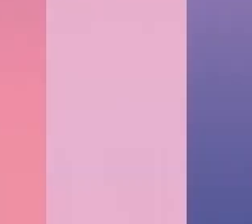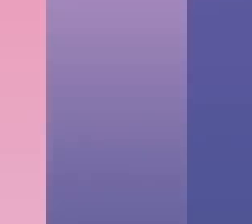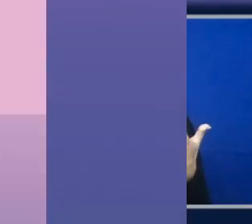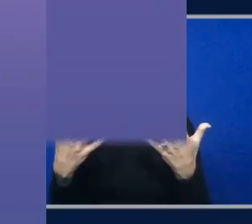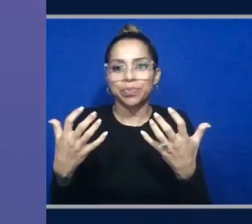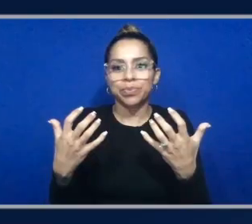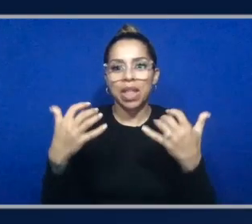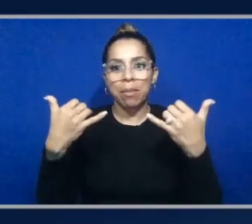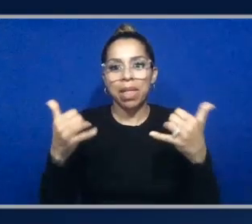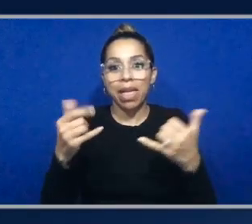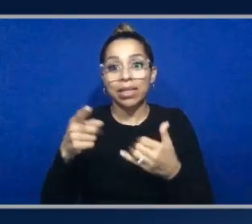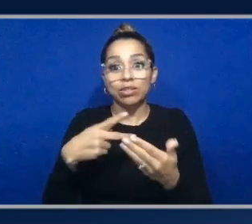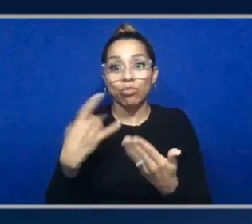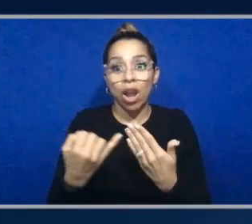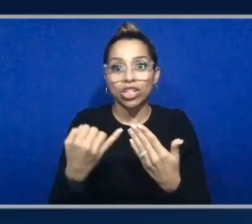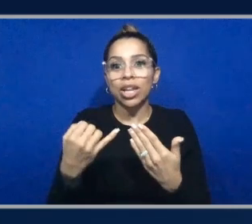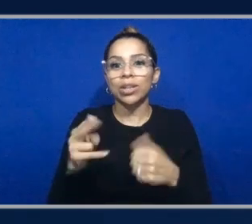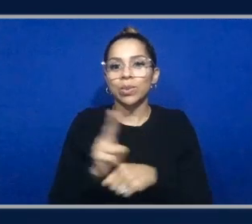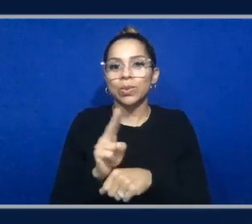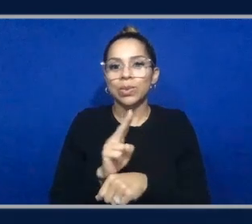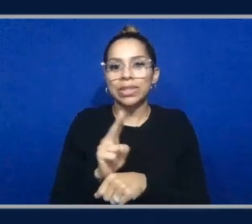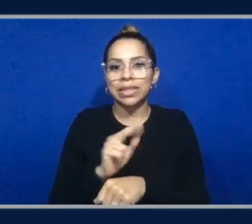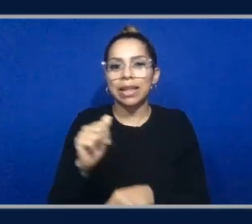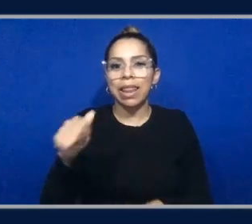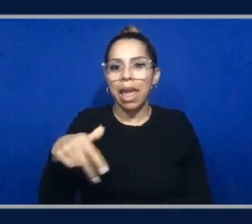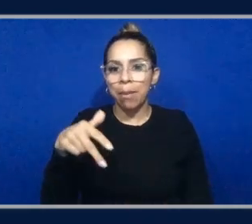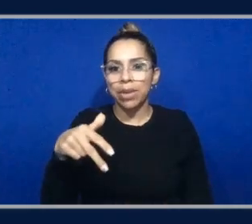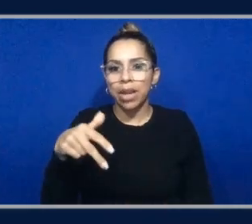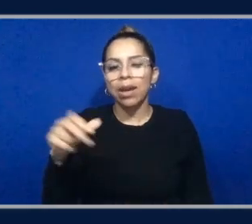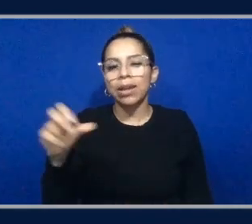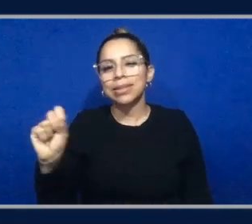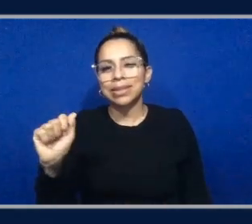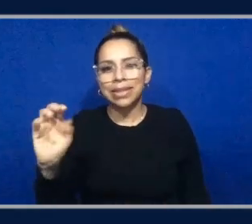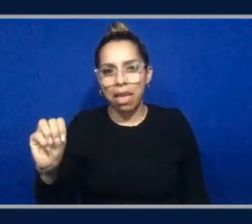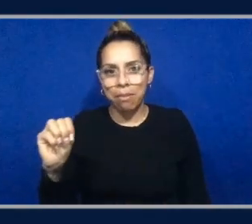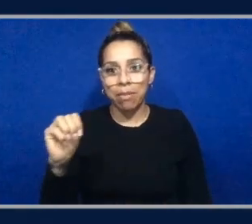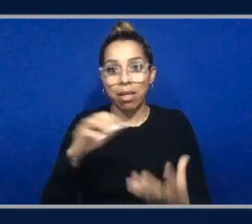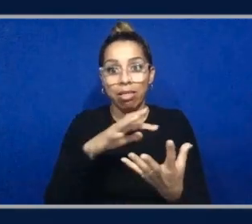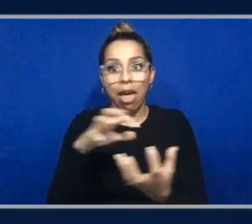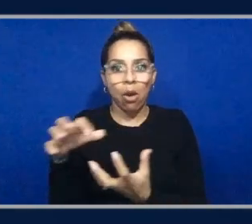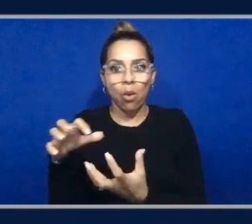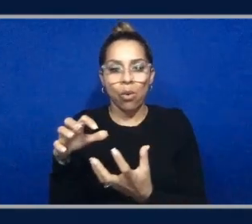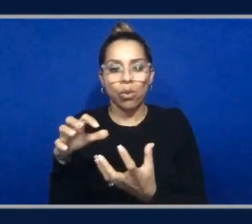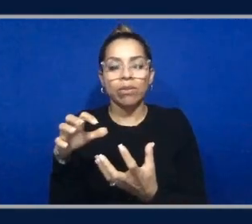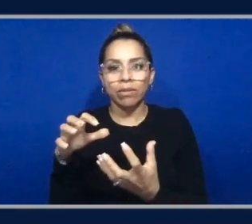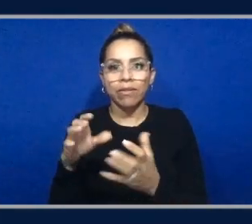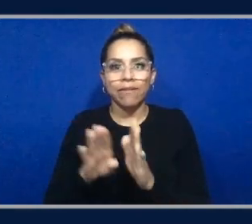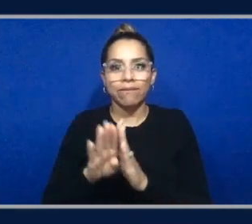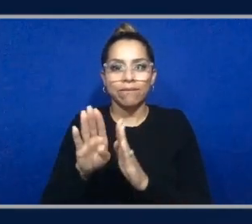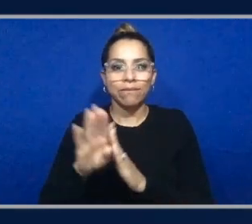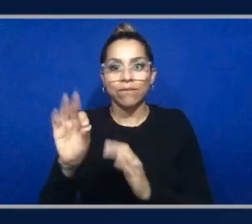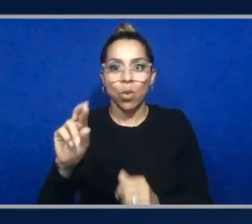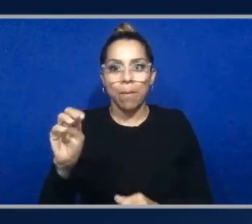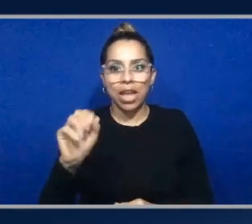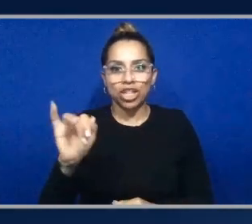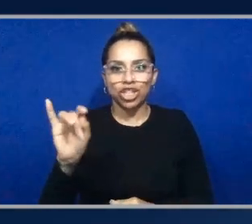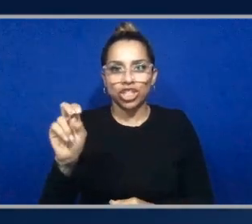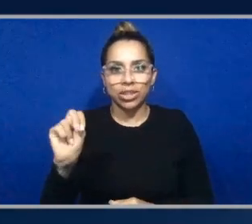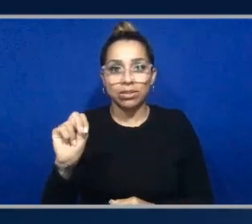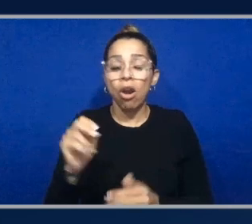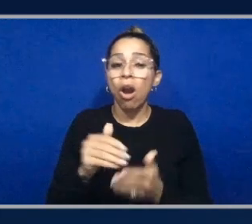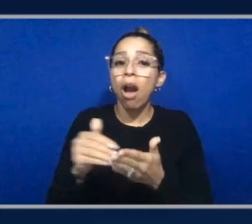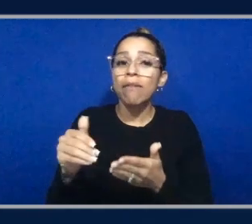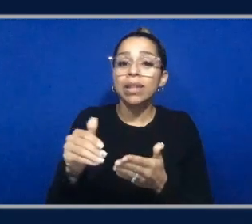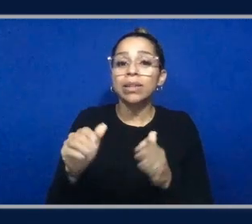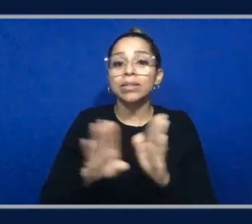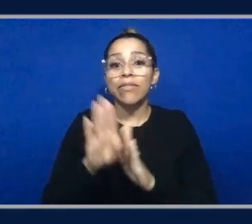CloudFormation. So this is a classic one. A lot of times developers will write the code for a project, but then when it comes time to deploy